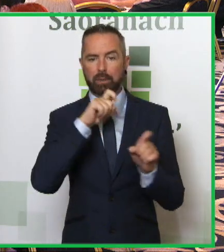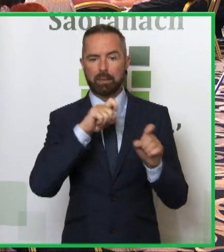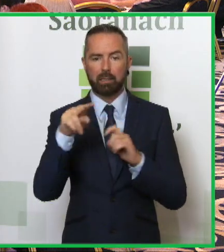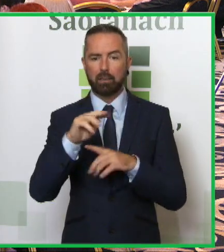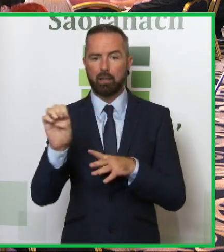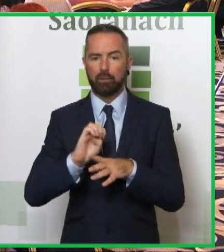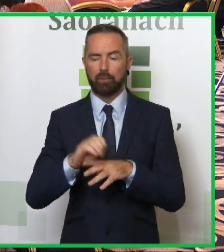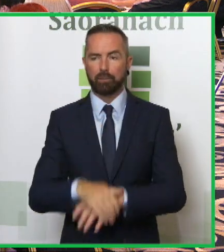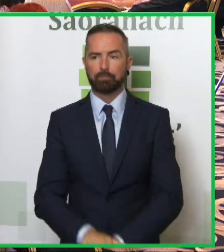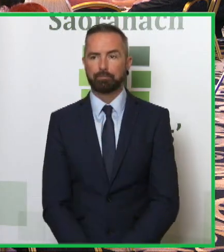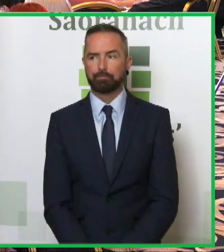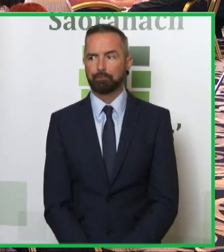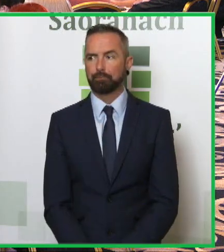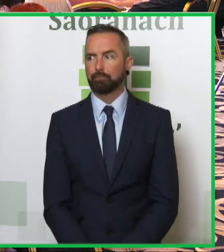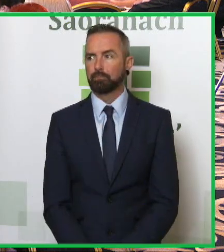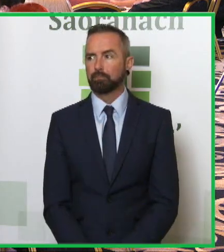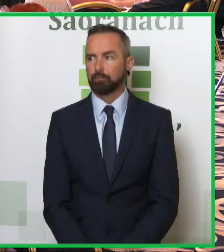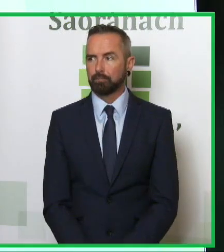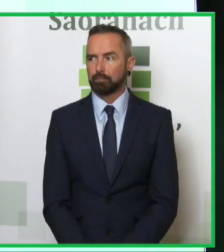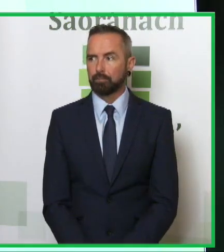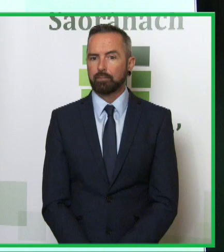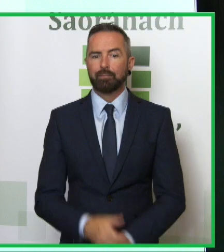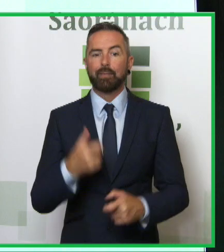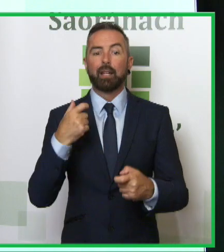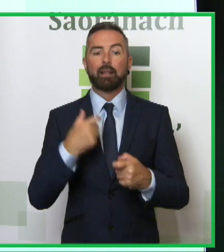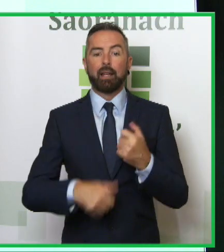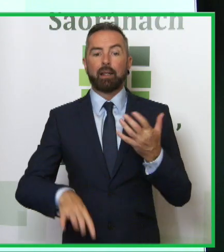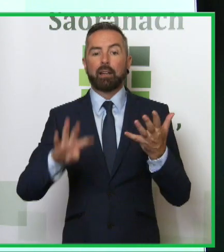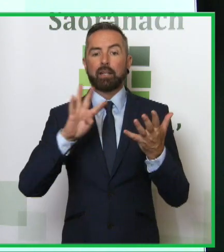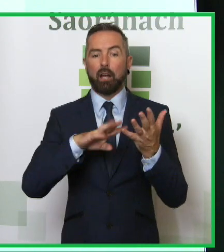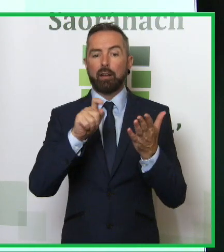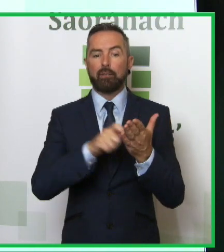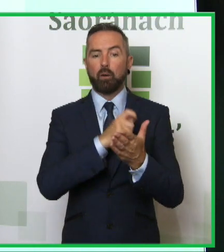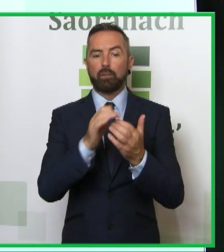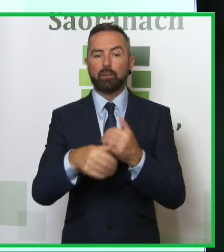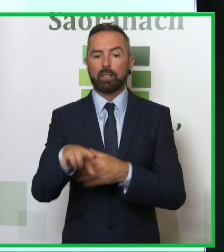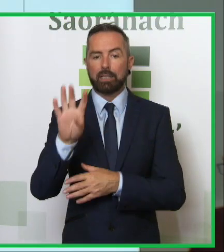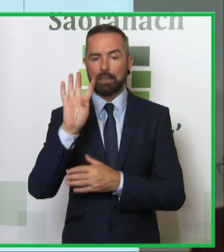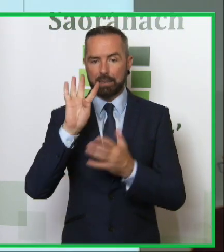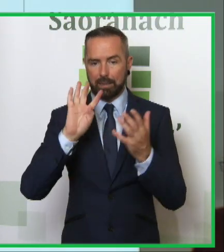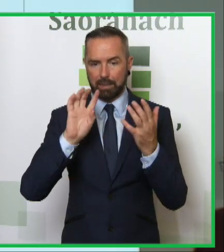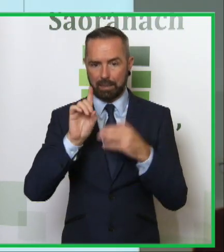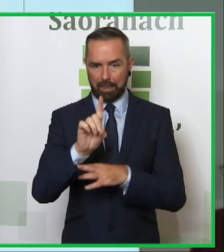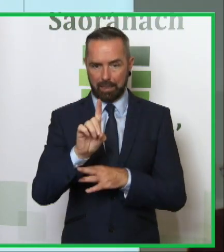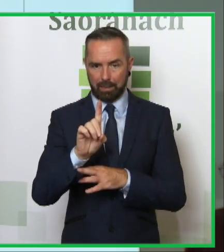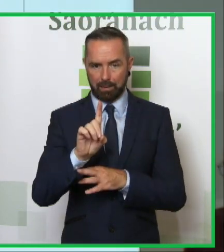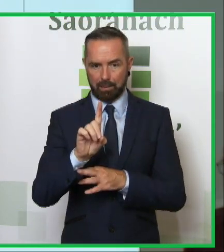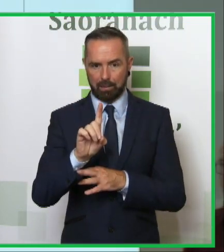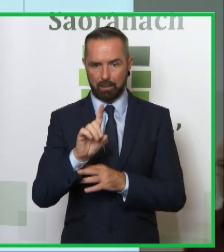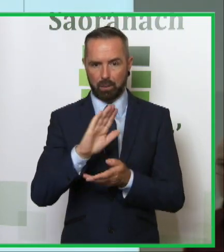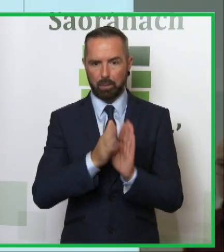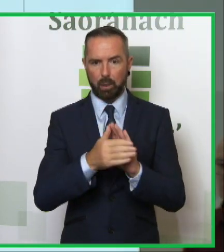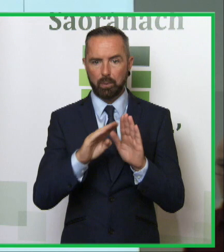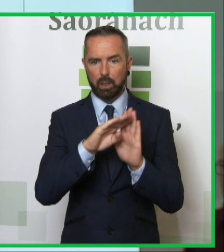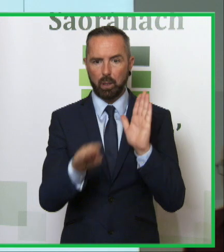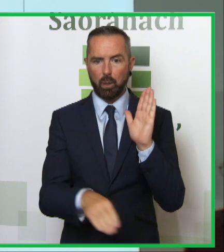44. We therefore take the 9 votes that option D has, which is now the lowest, and we